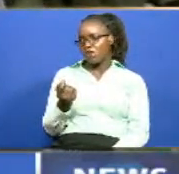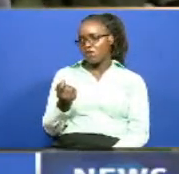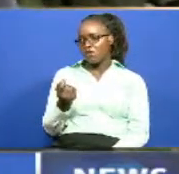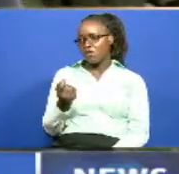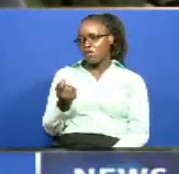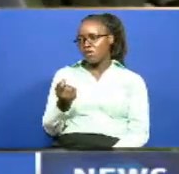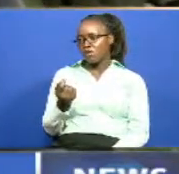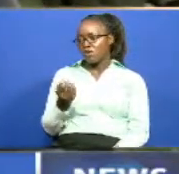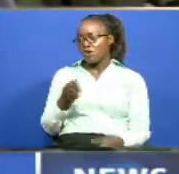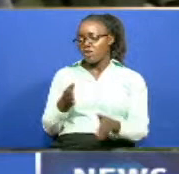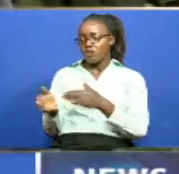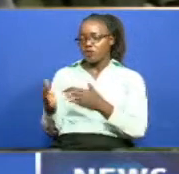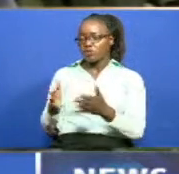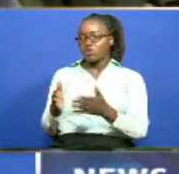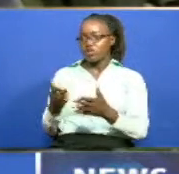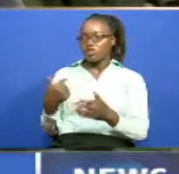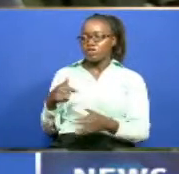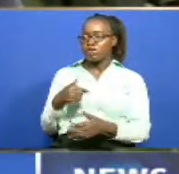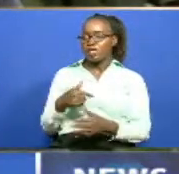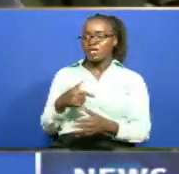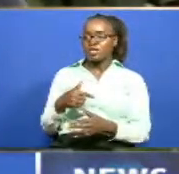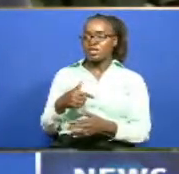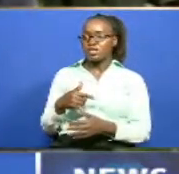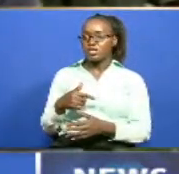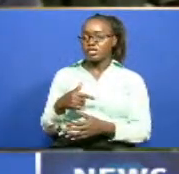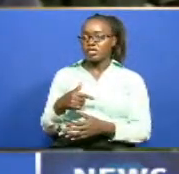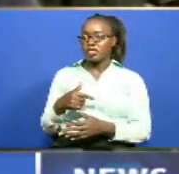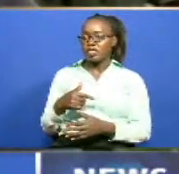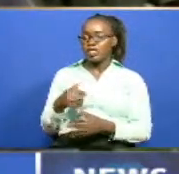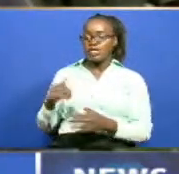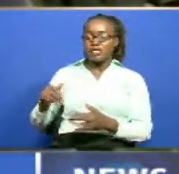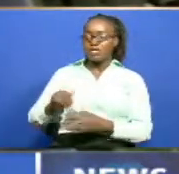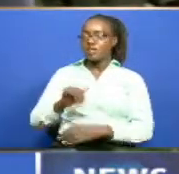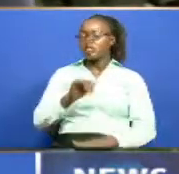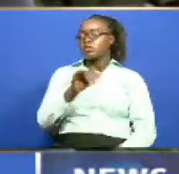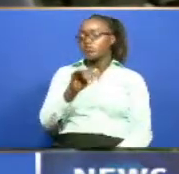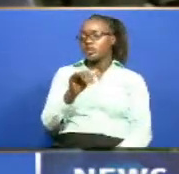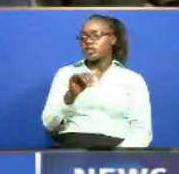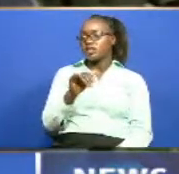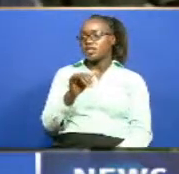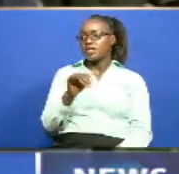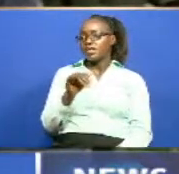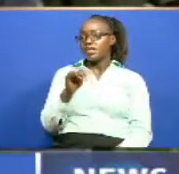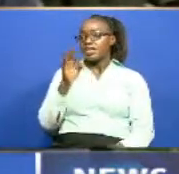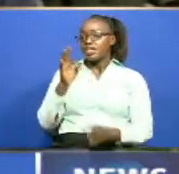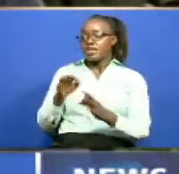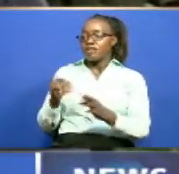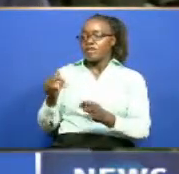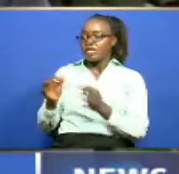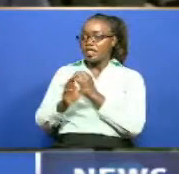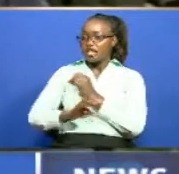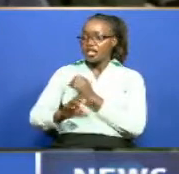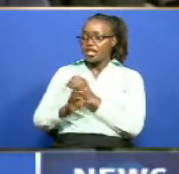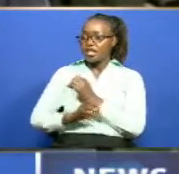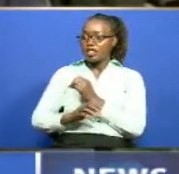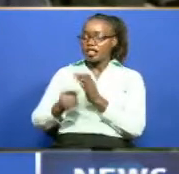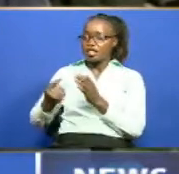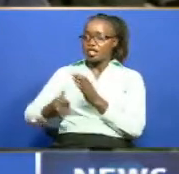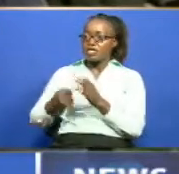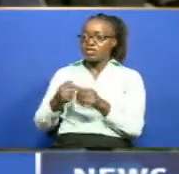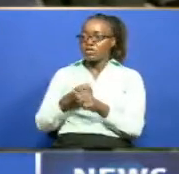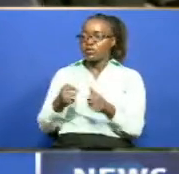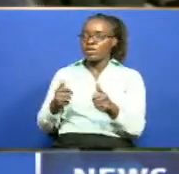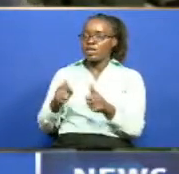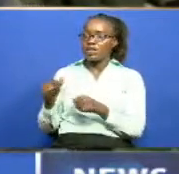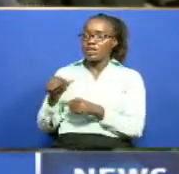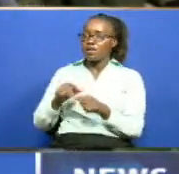opportunity for us, if we're going to industrialize, is going to be in exports. And if any country that has industrialized, it is